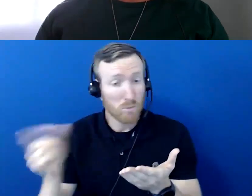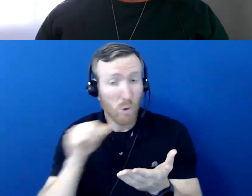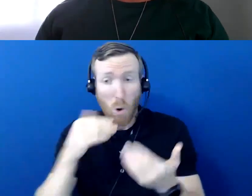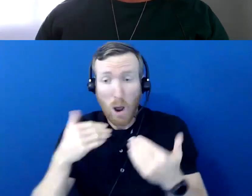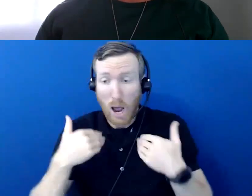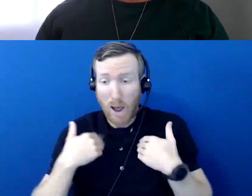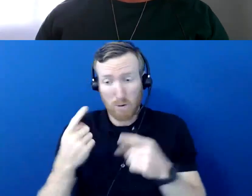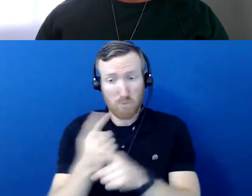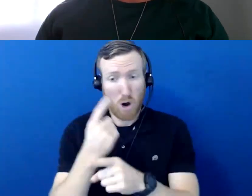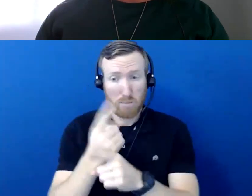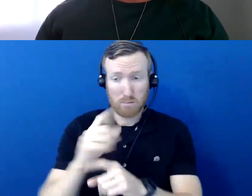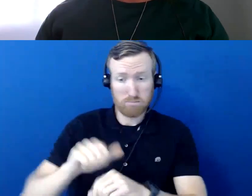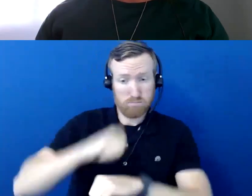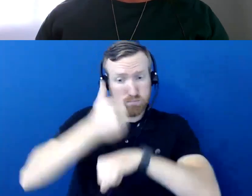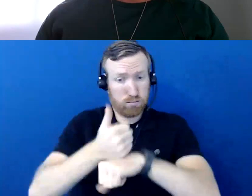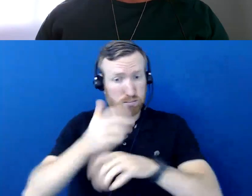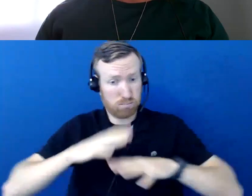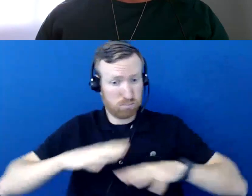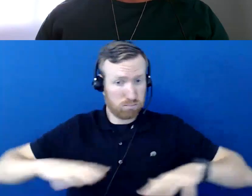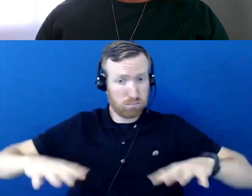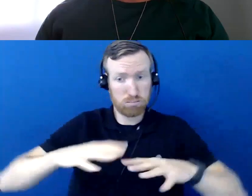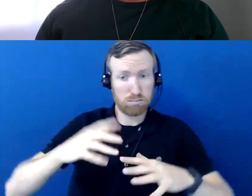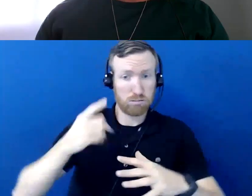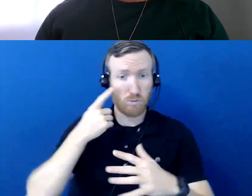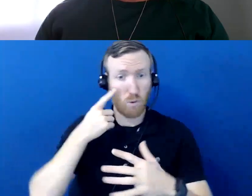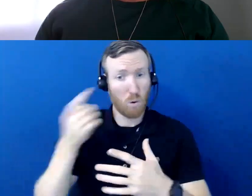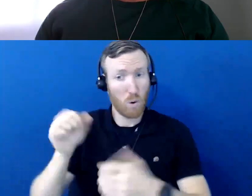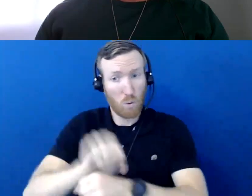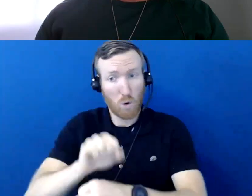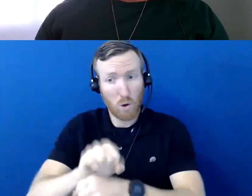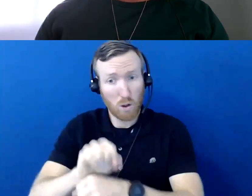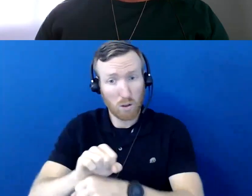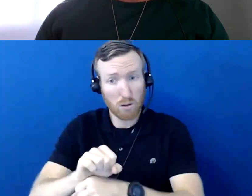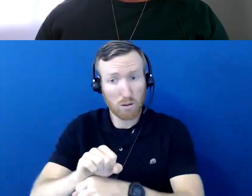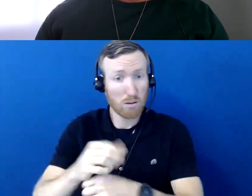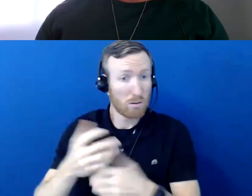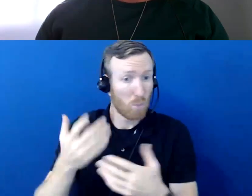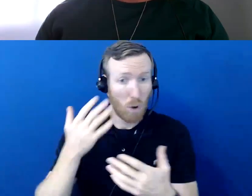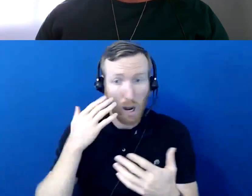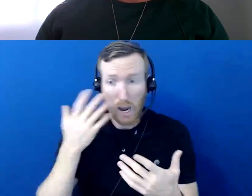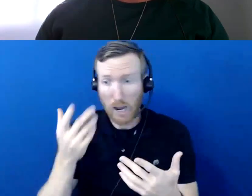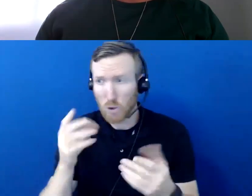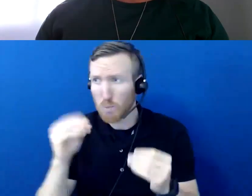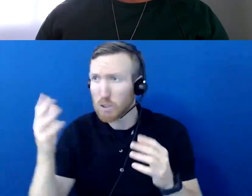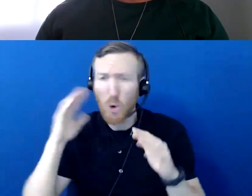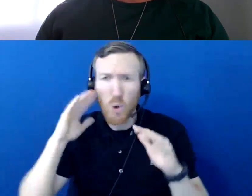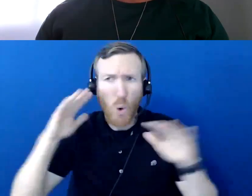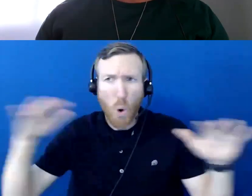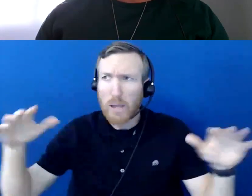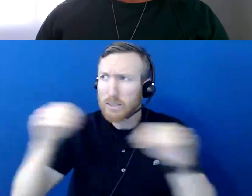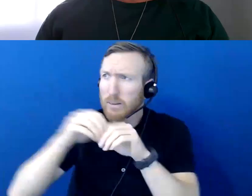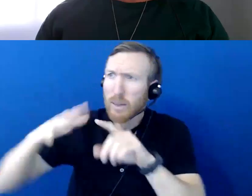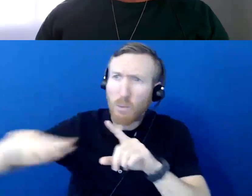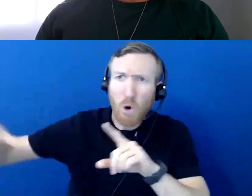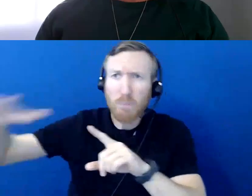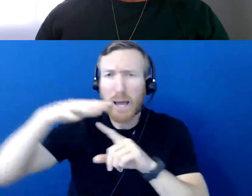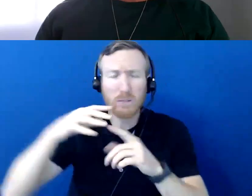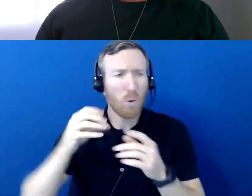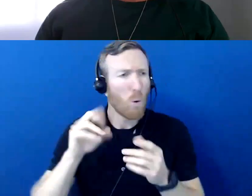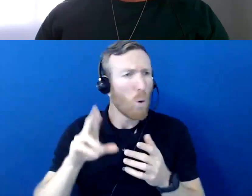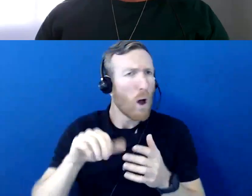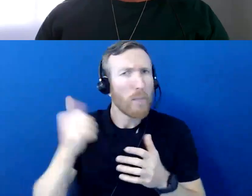setup that is conducive to them being able to work, perhaps because there's too much noise in the workplace or too